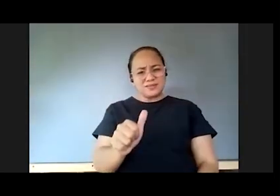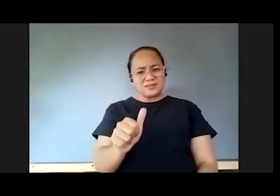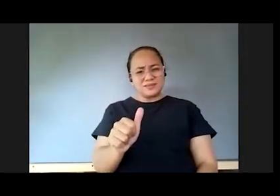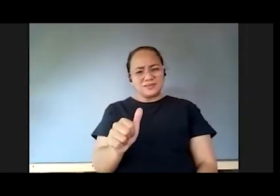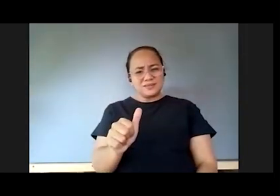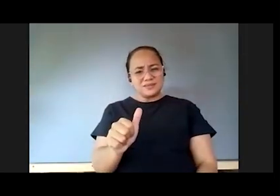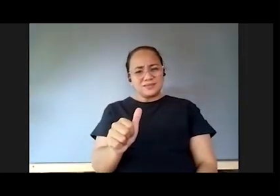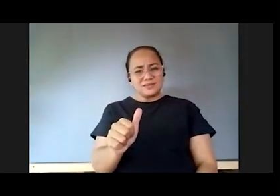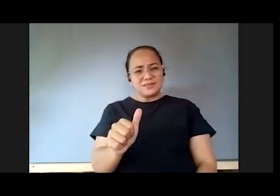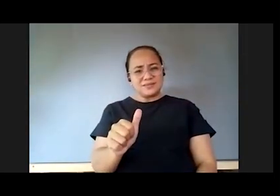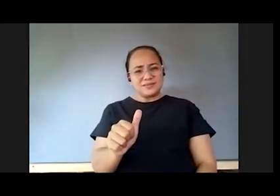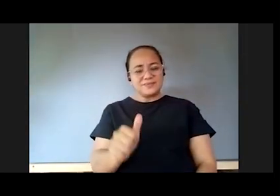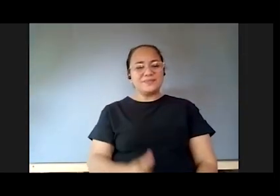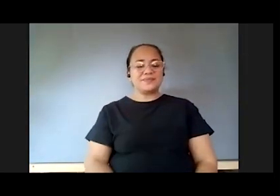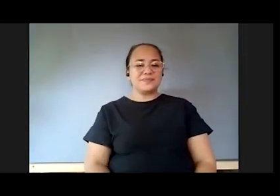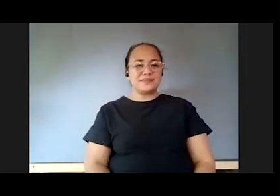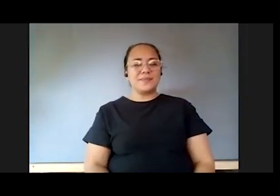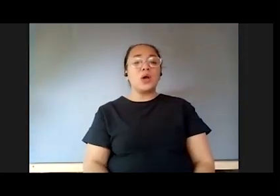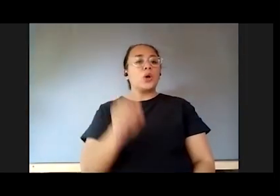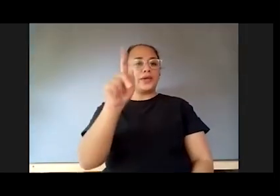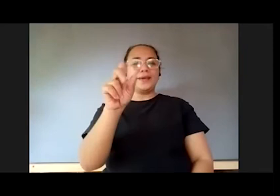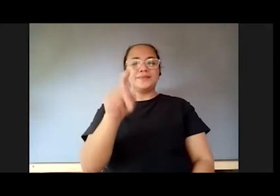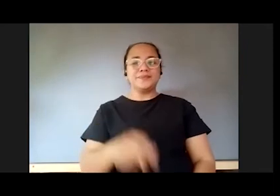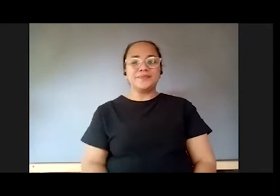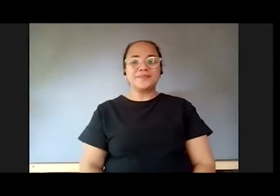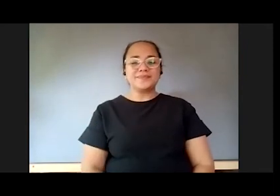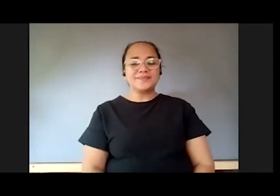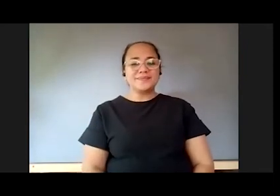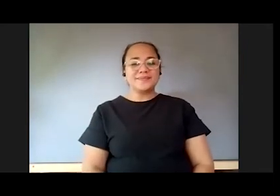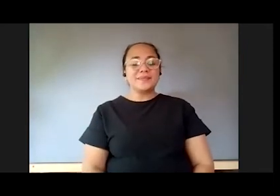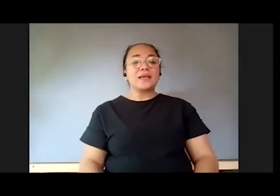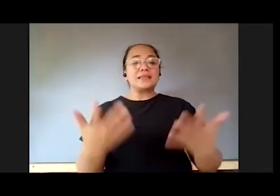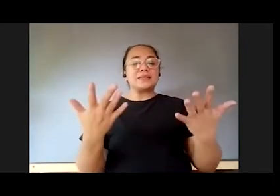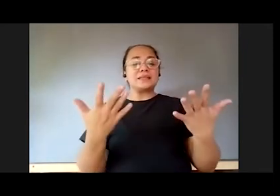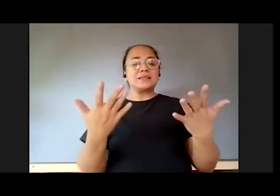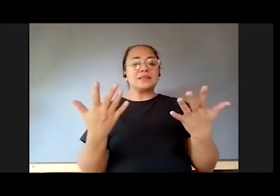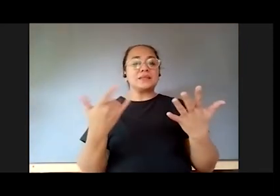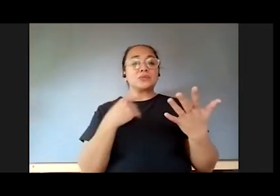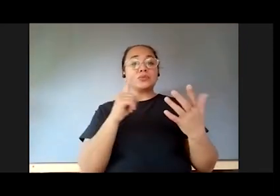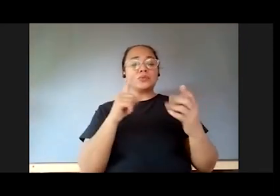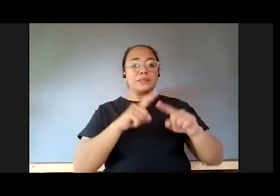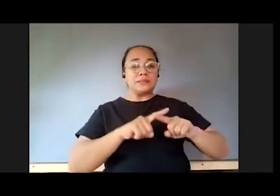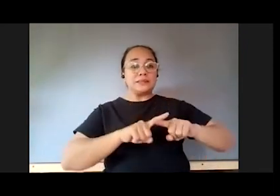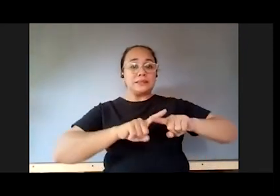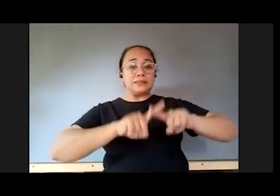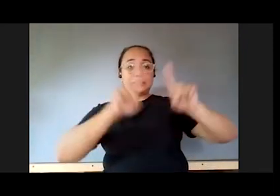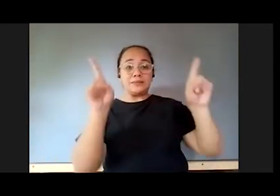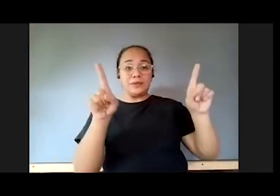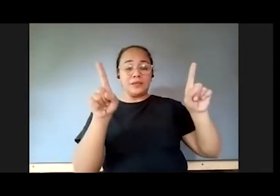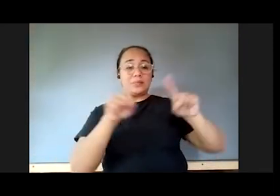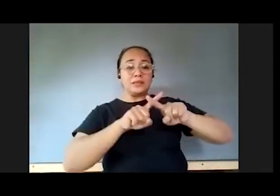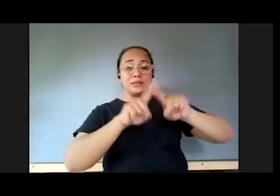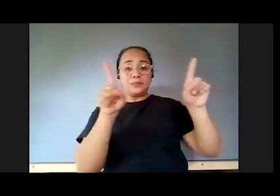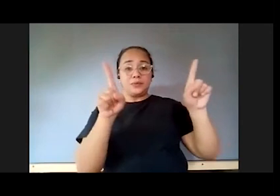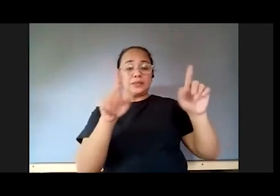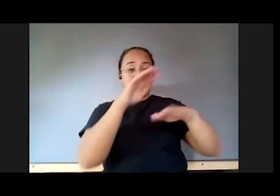Yes. Okay. Yeah, so it's really different from English. So in English, we would have a have there,